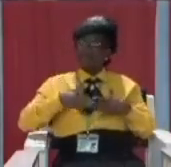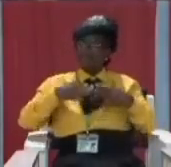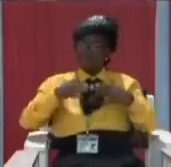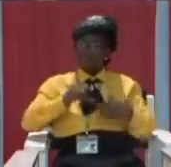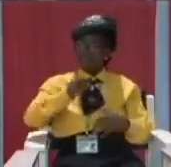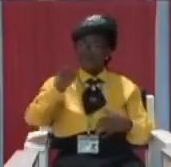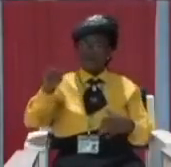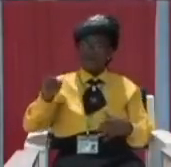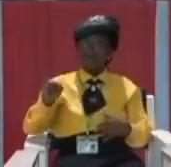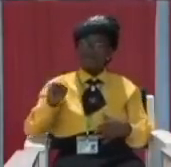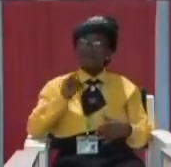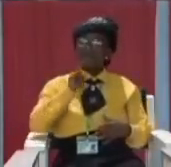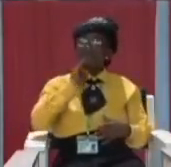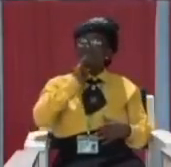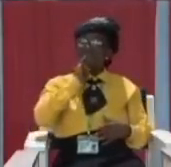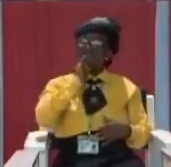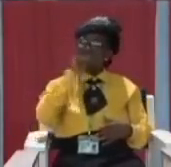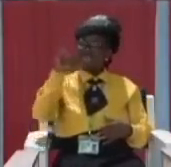is the Holy Ghost.